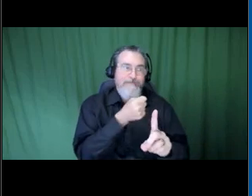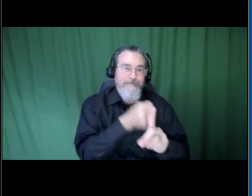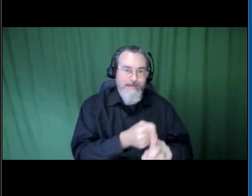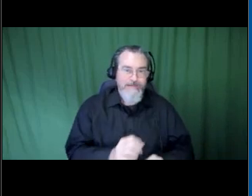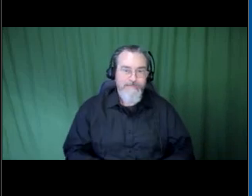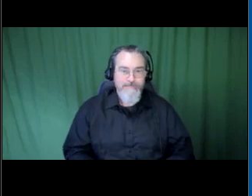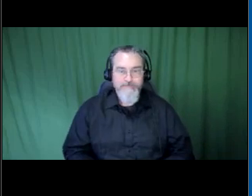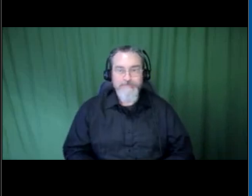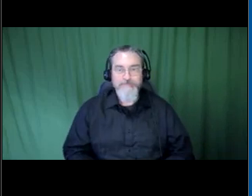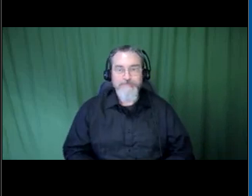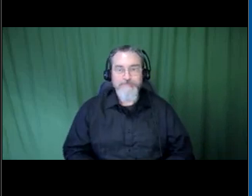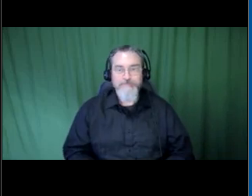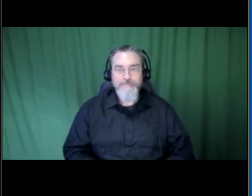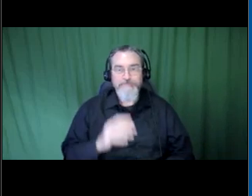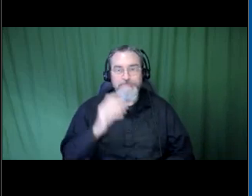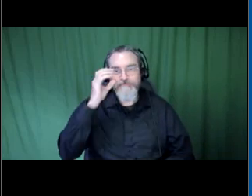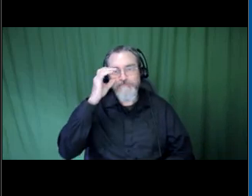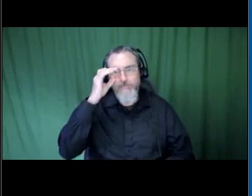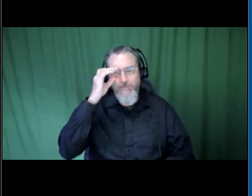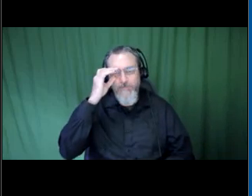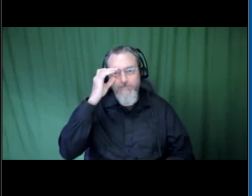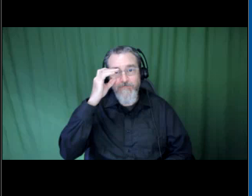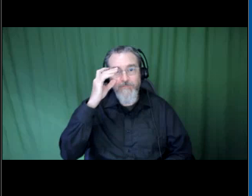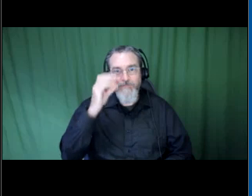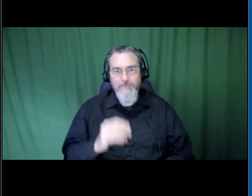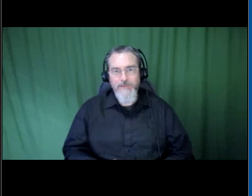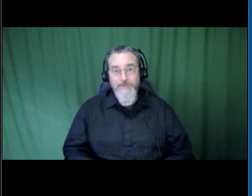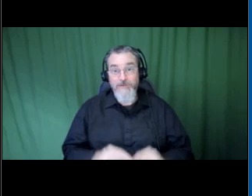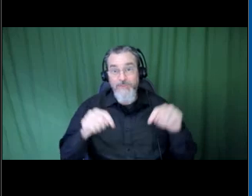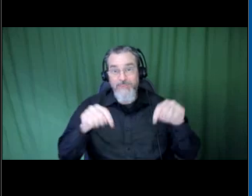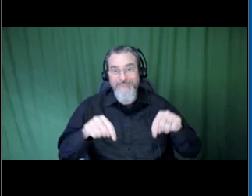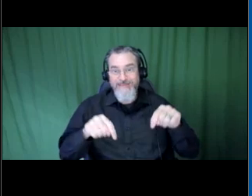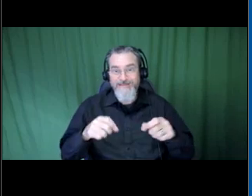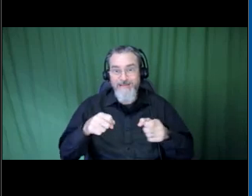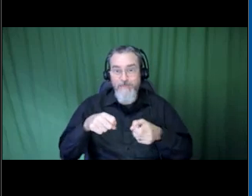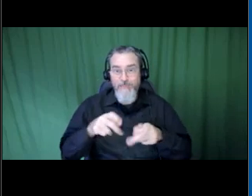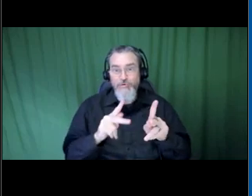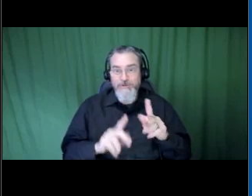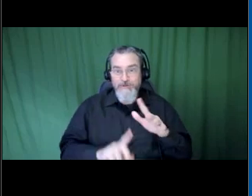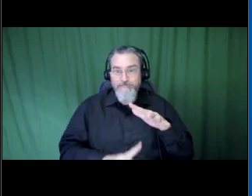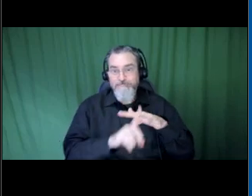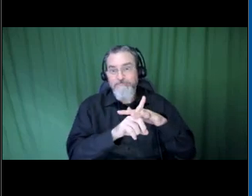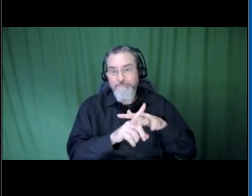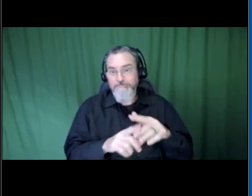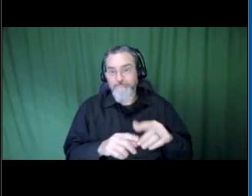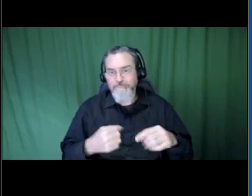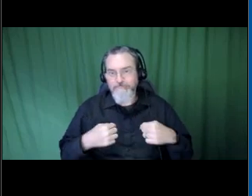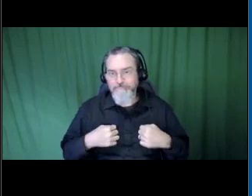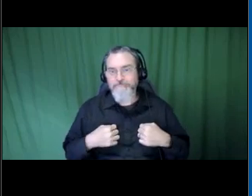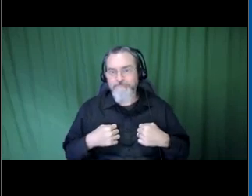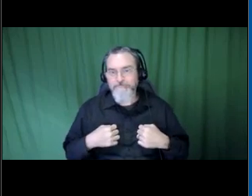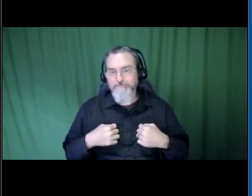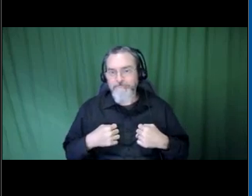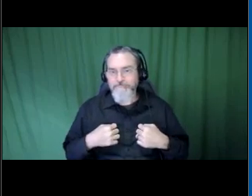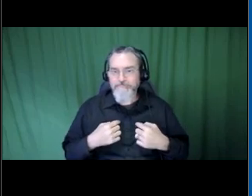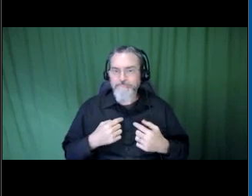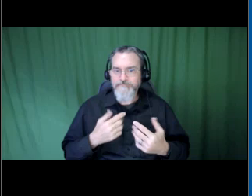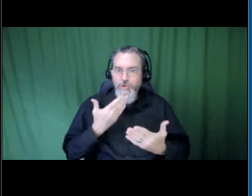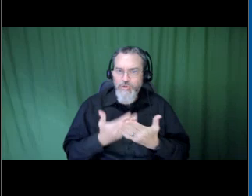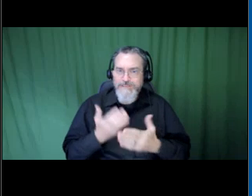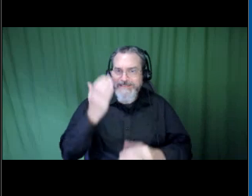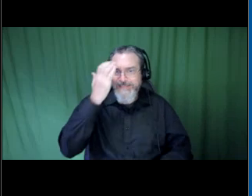And so when this opportunity came up, I said, you know what, I think it makes a lot of sense for American Samoa to get support